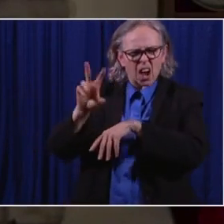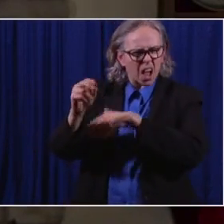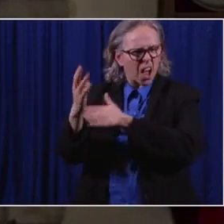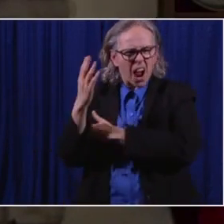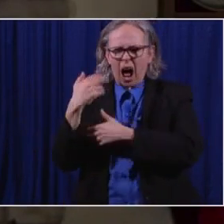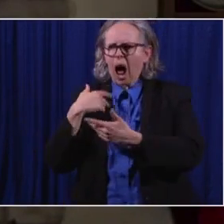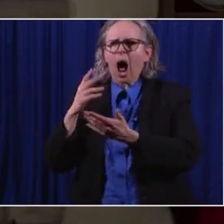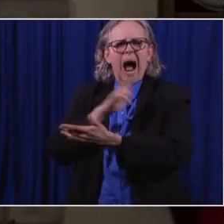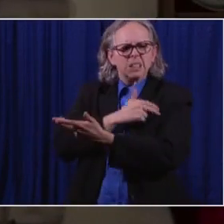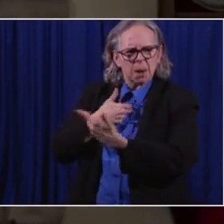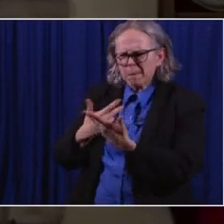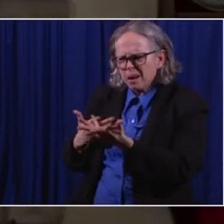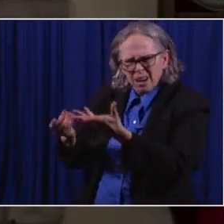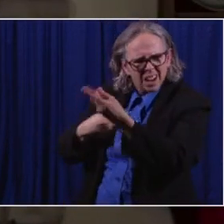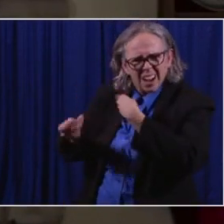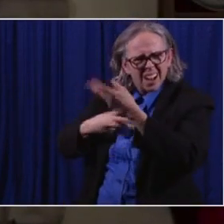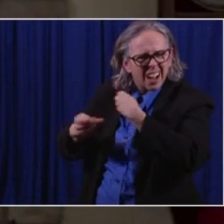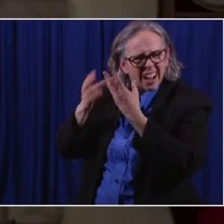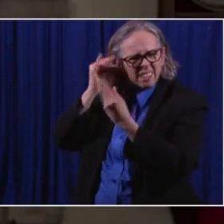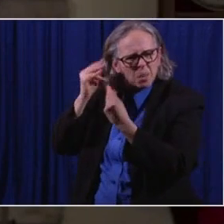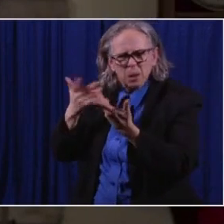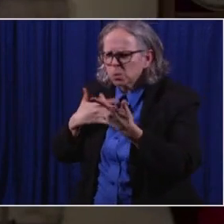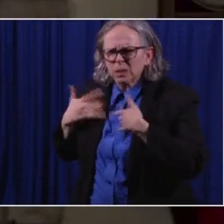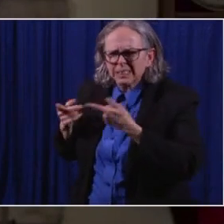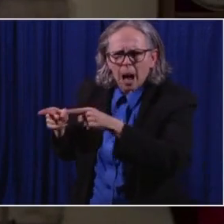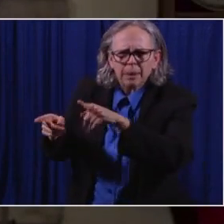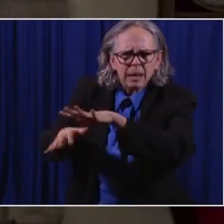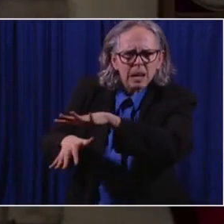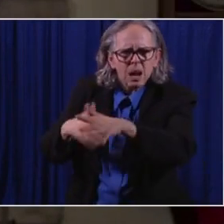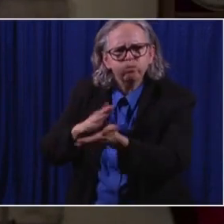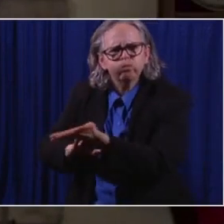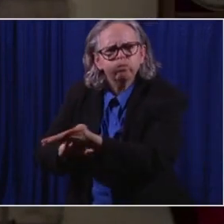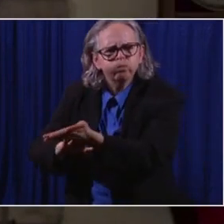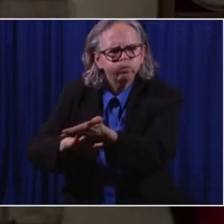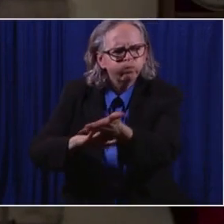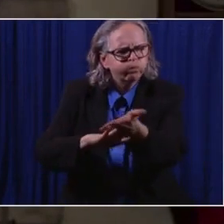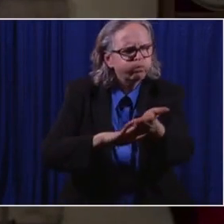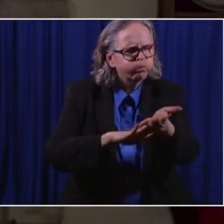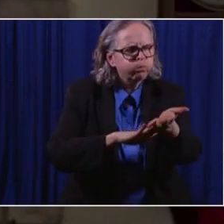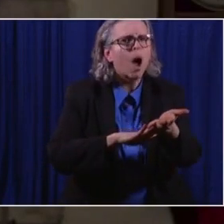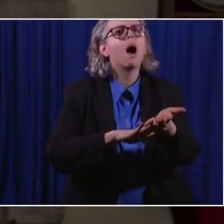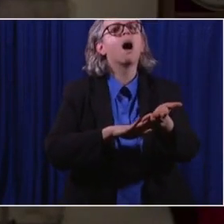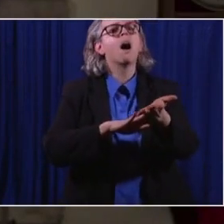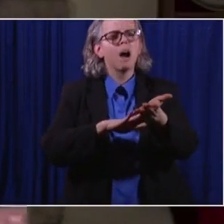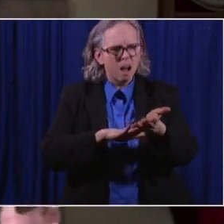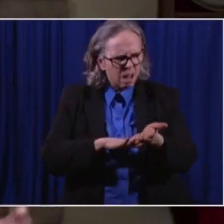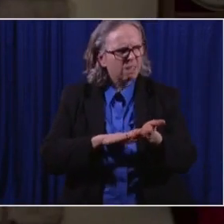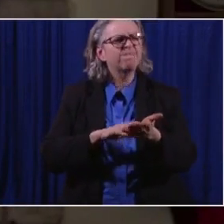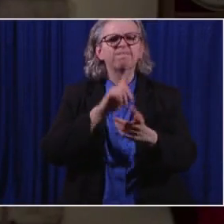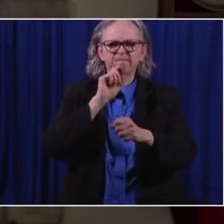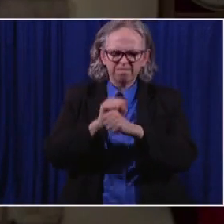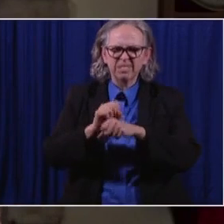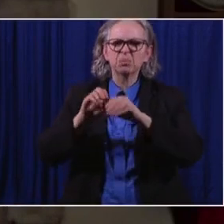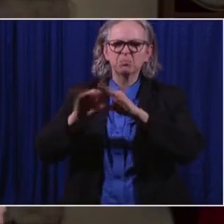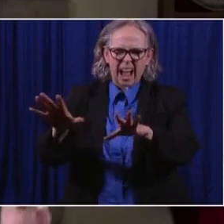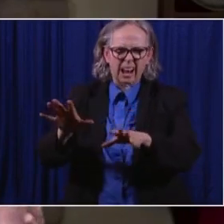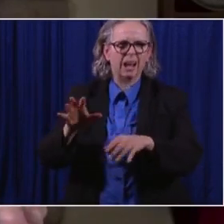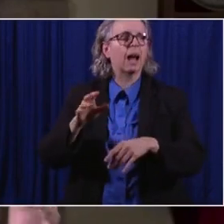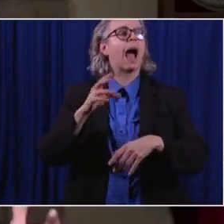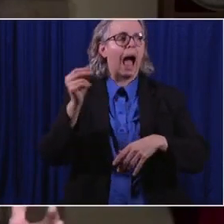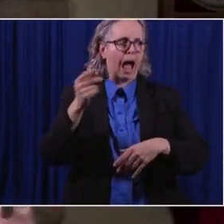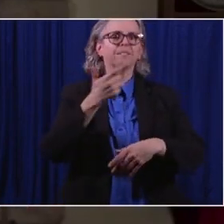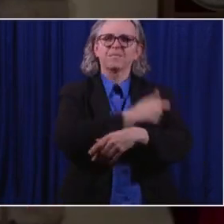they're seeing in their zones. And every day that goes on, we're seeing more and more spread. The vaccine is going out further and